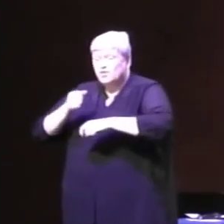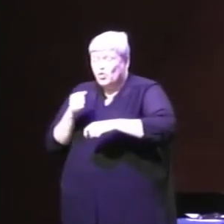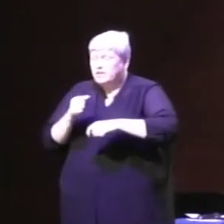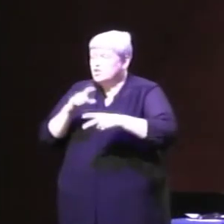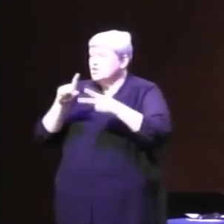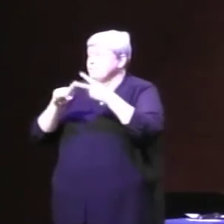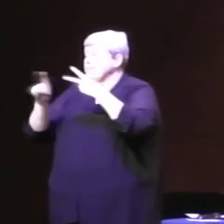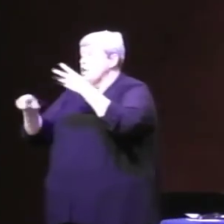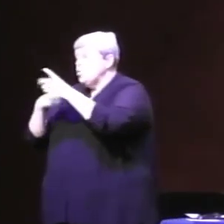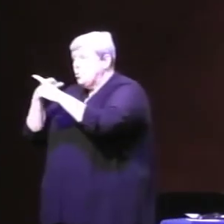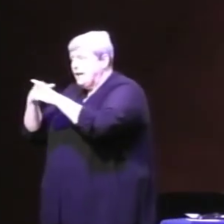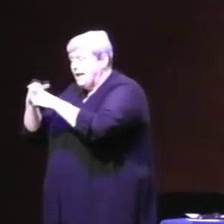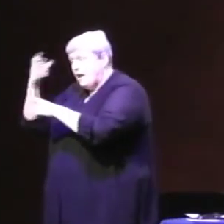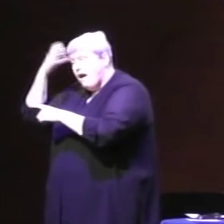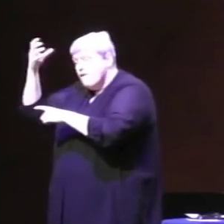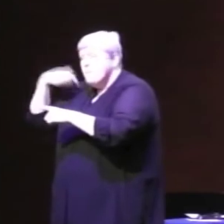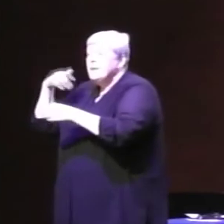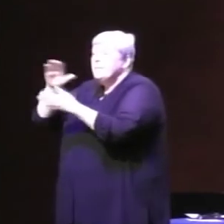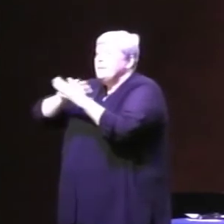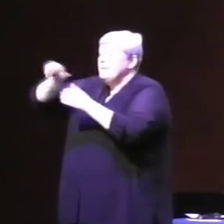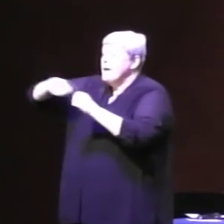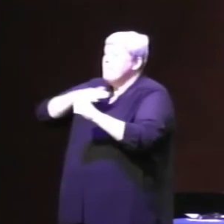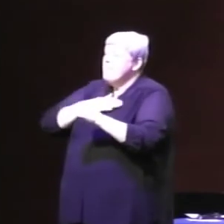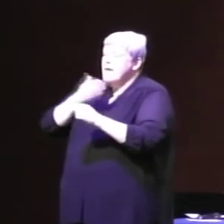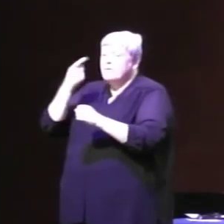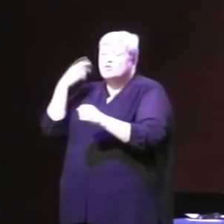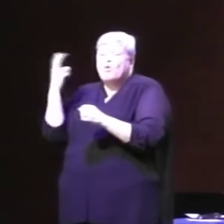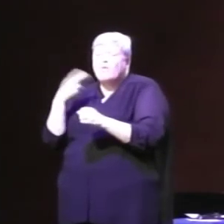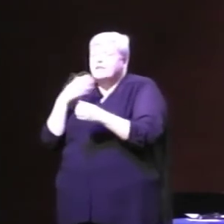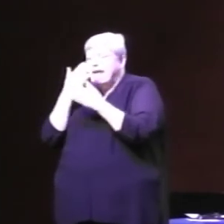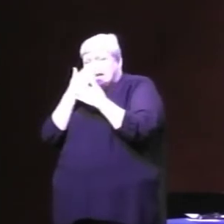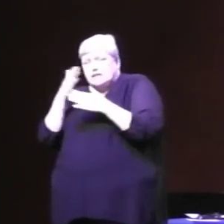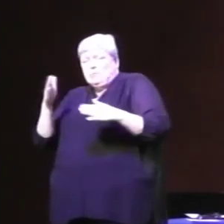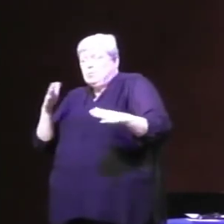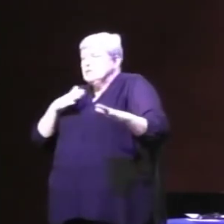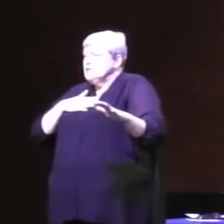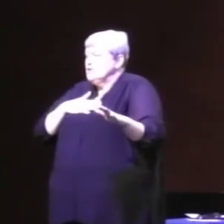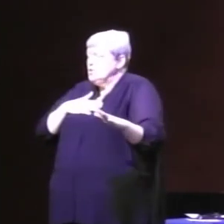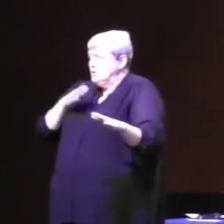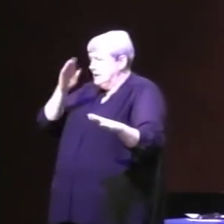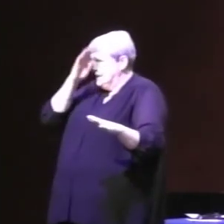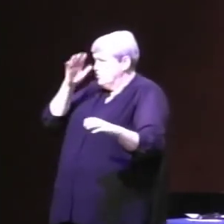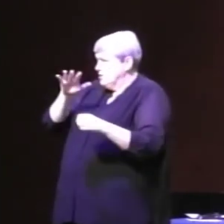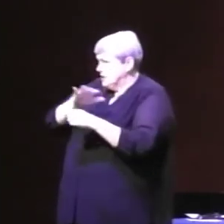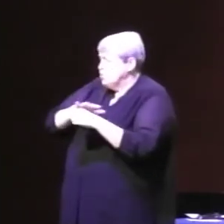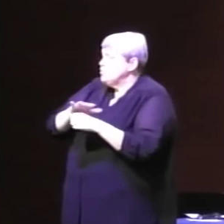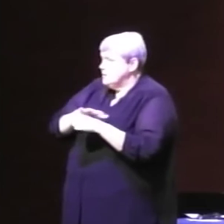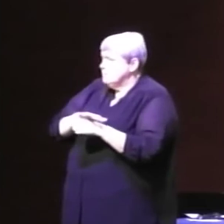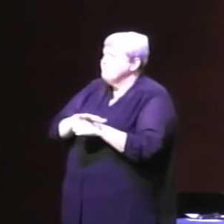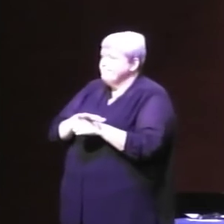and UK governments means that our members are often exposed to dangerous situations.